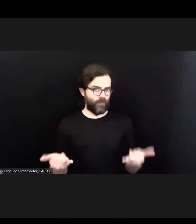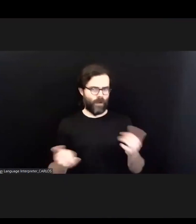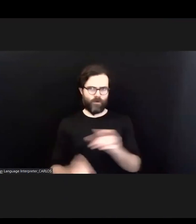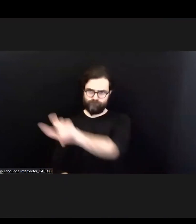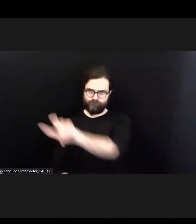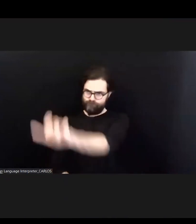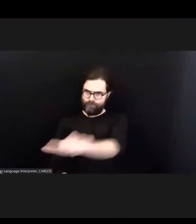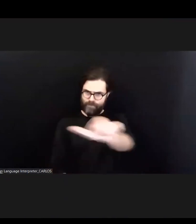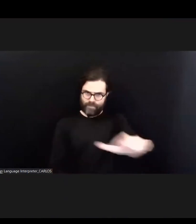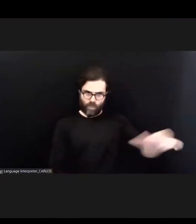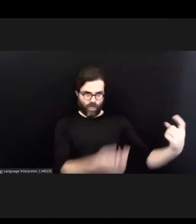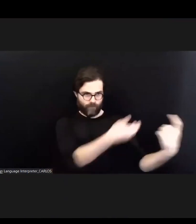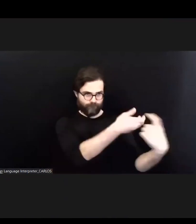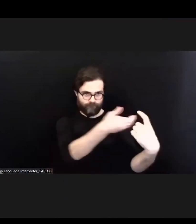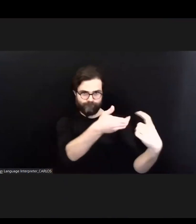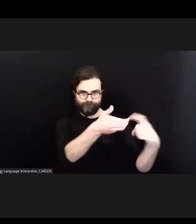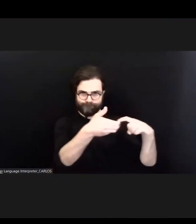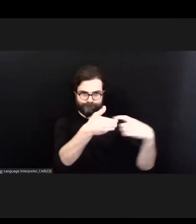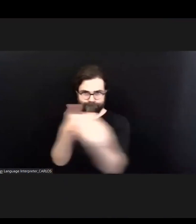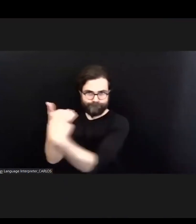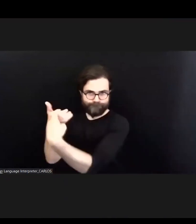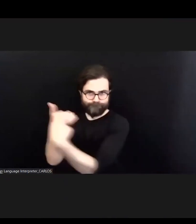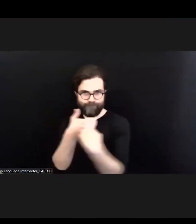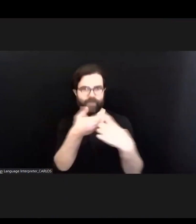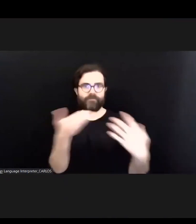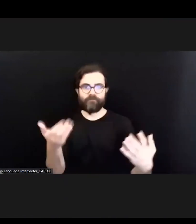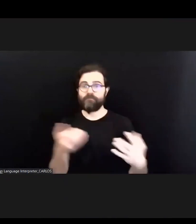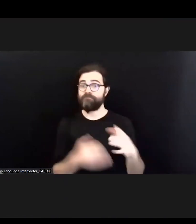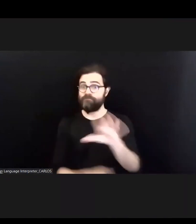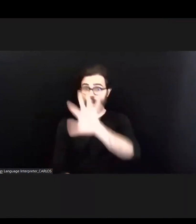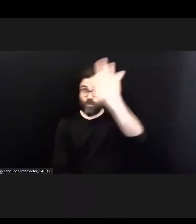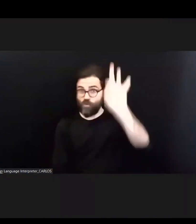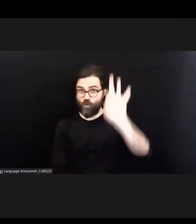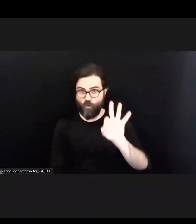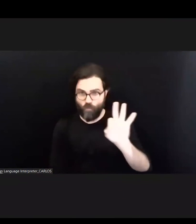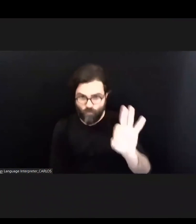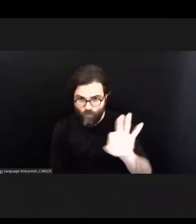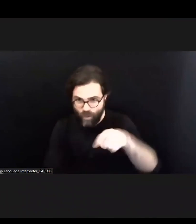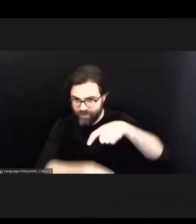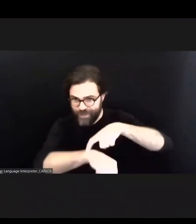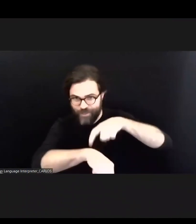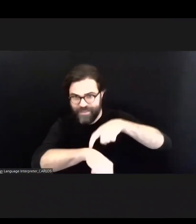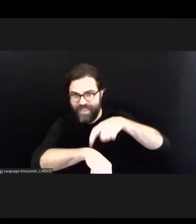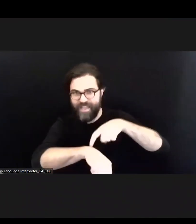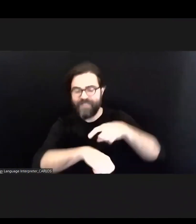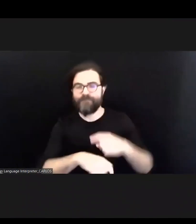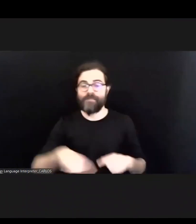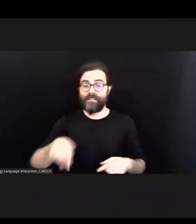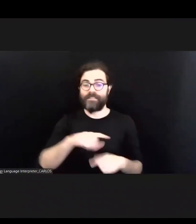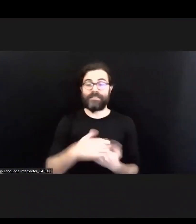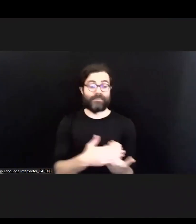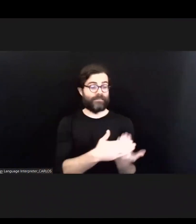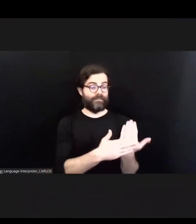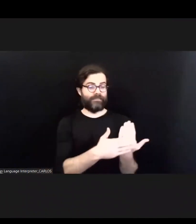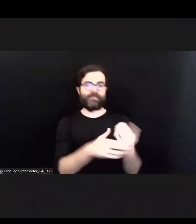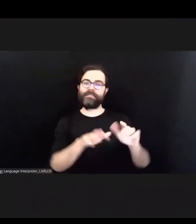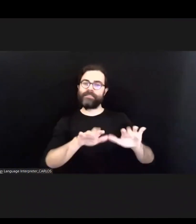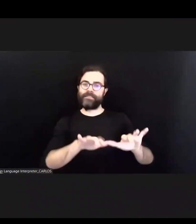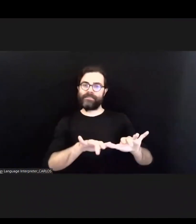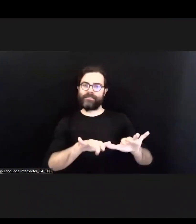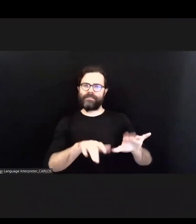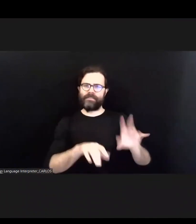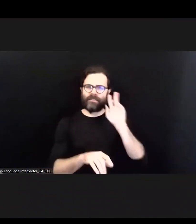Act, since we know that this is now it's the right time to catch the train, and